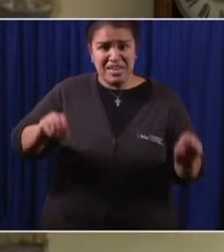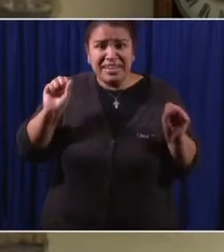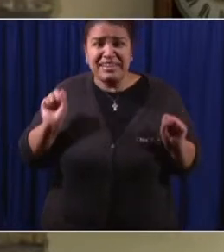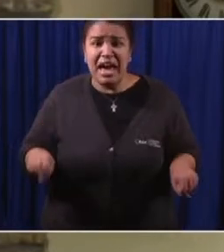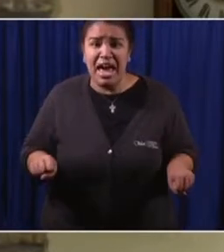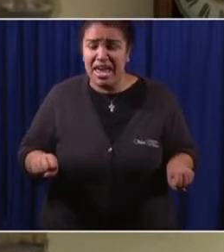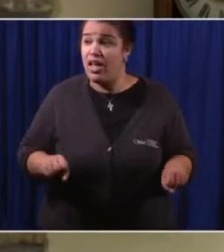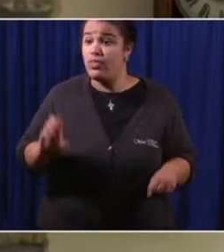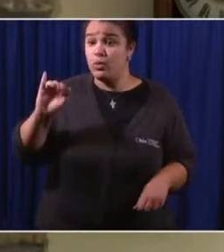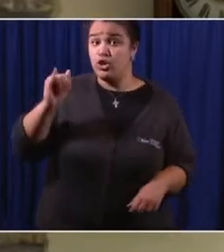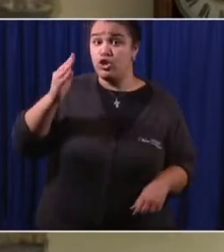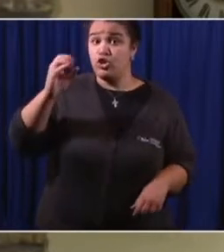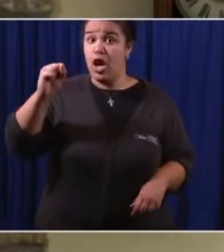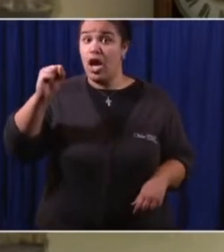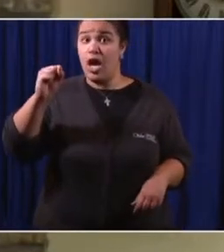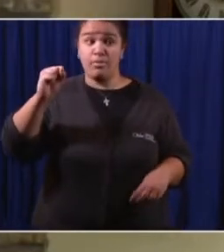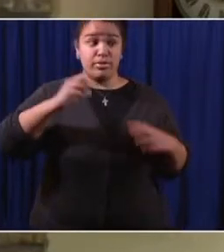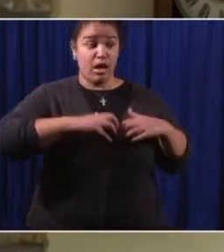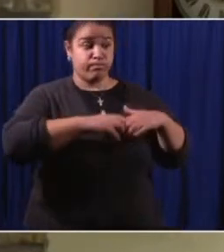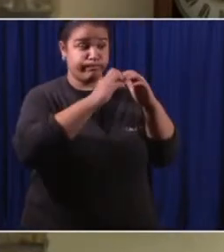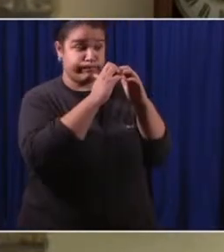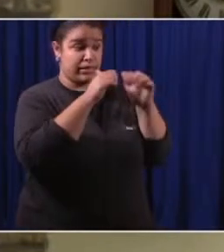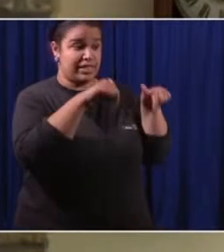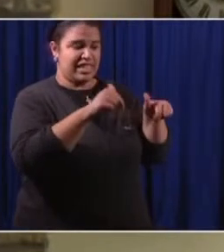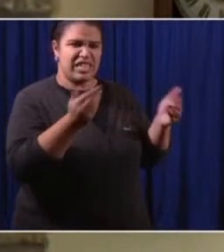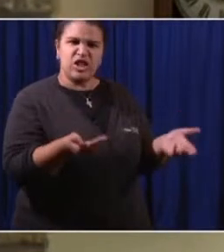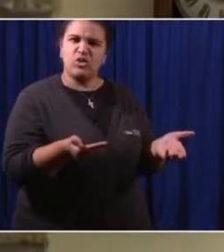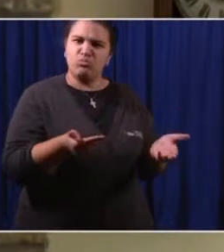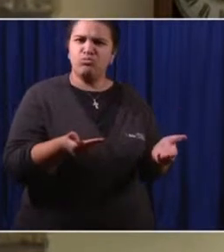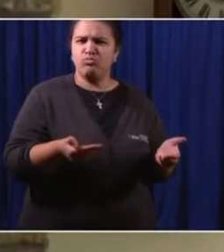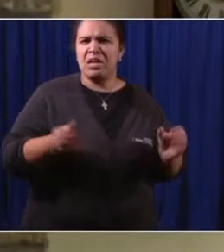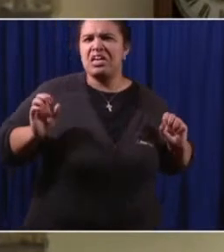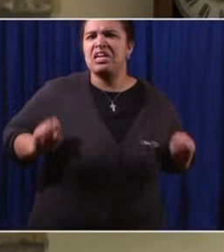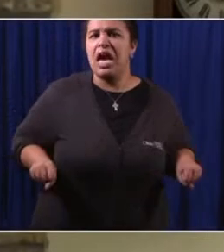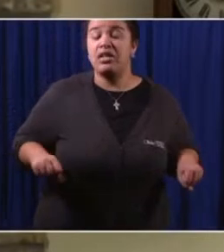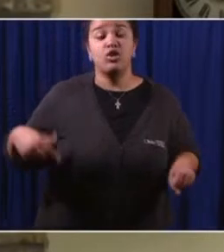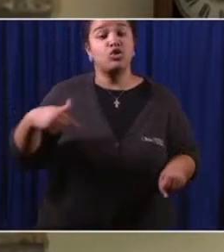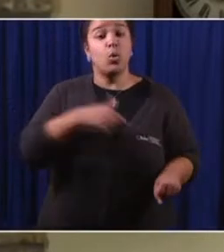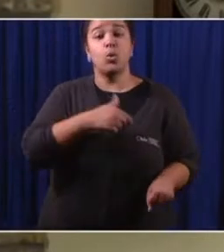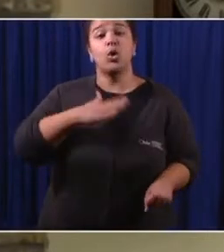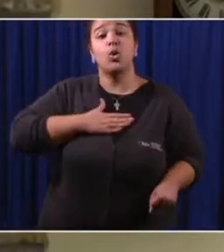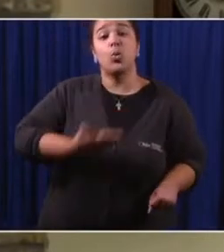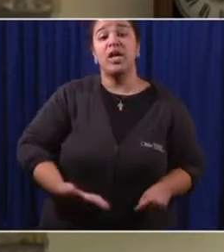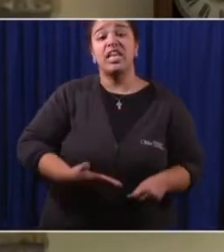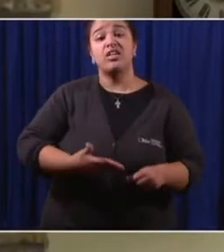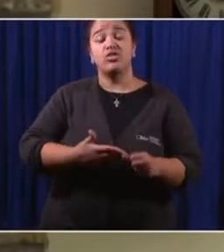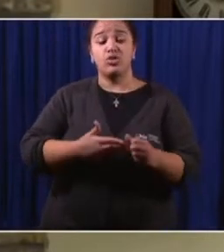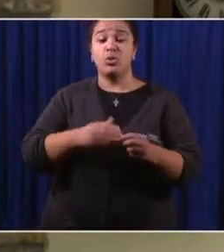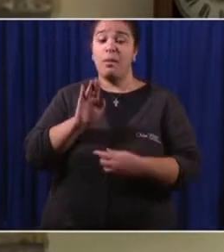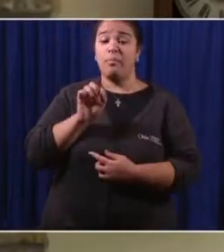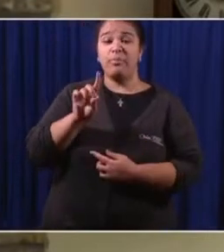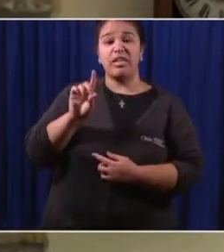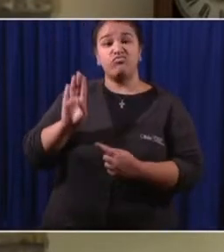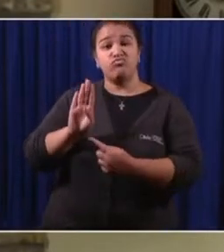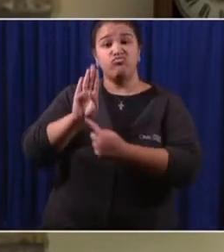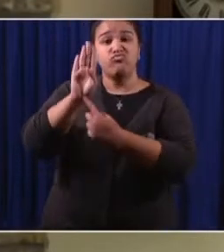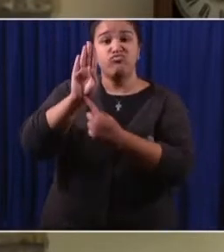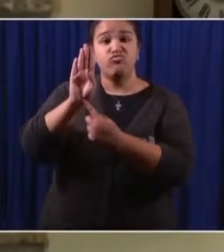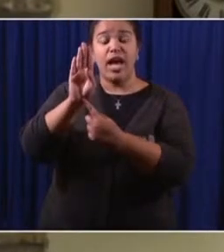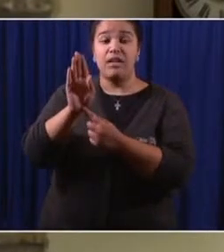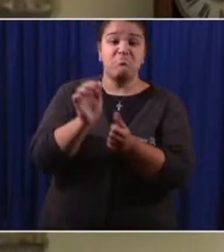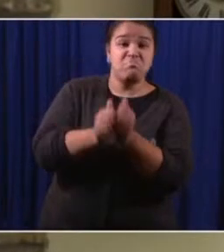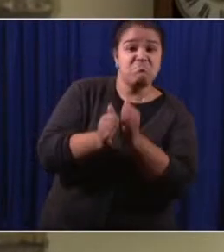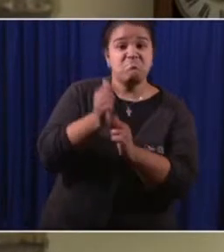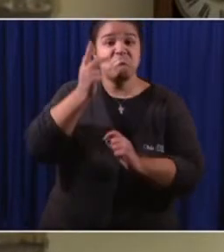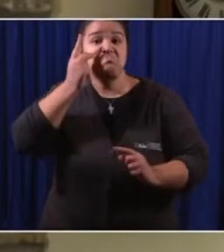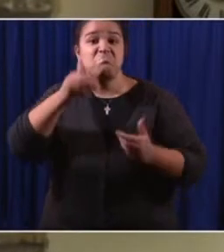jobs belong. So we're in the game. Next question is from Kevin